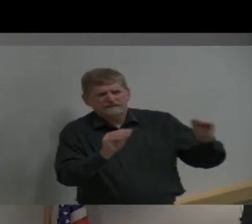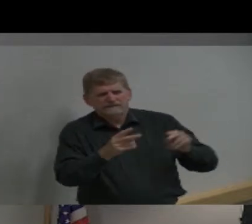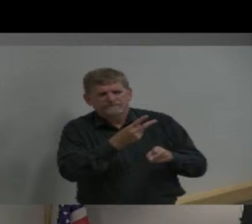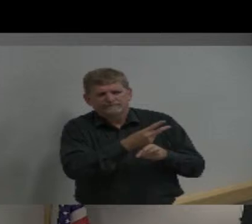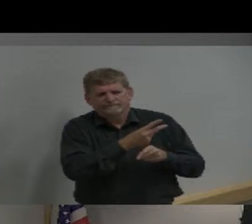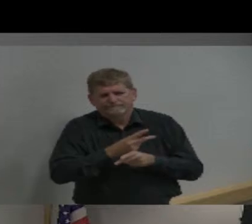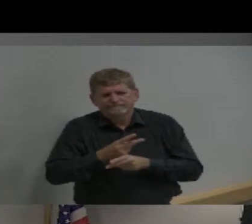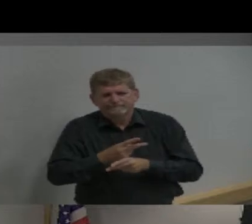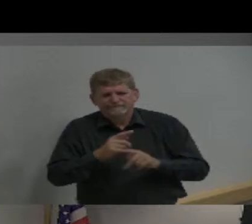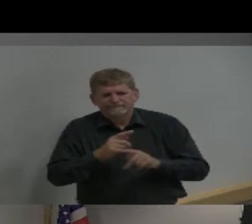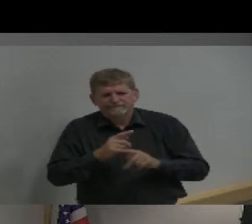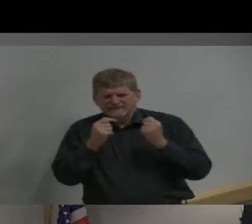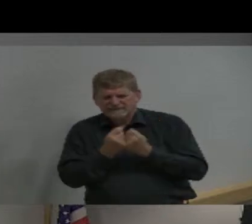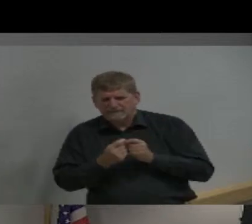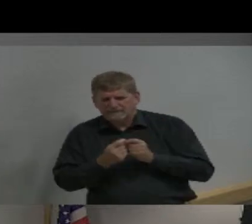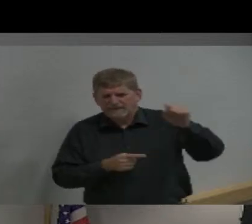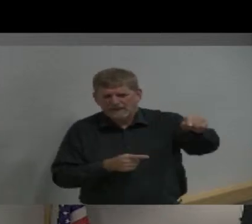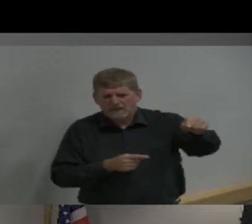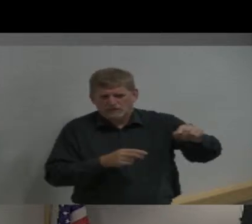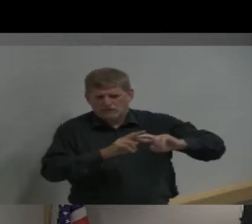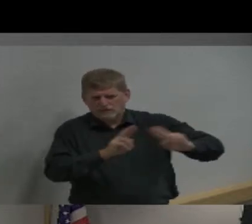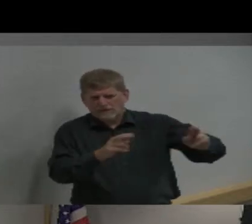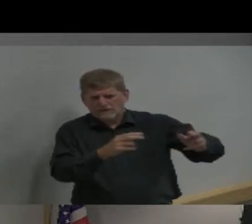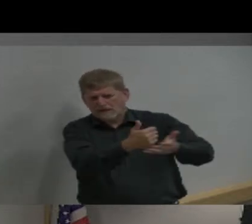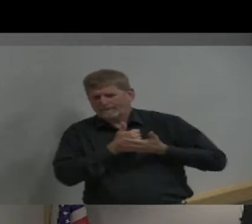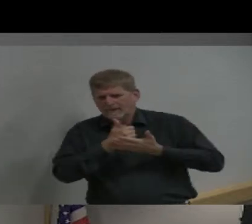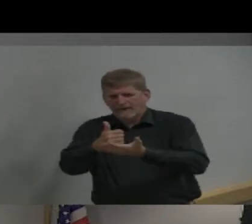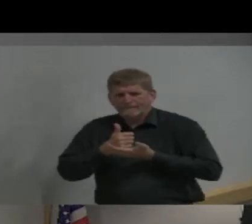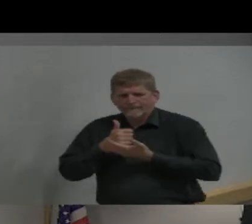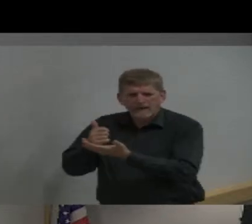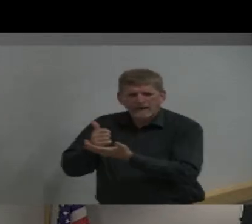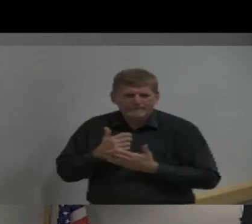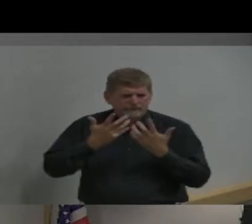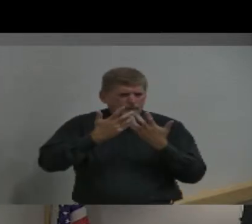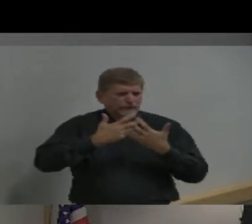facilities, but who otherwise would have been cared for in Lafayette.